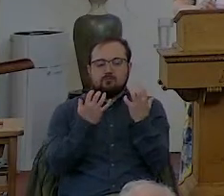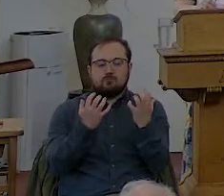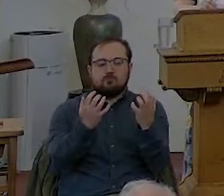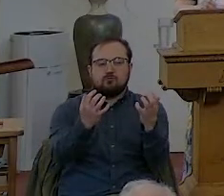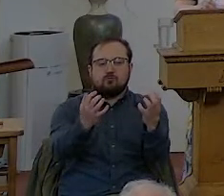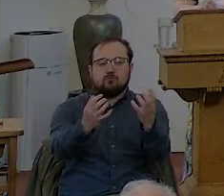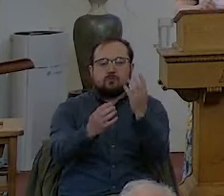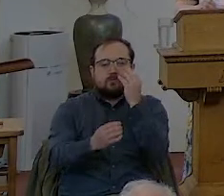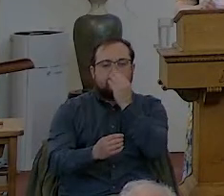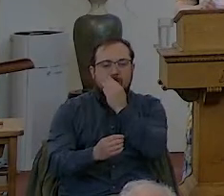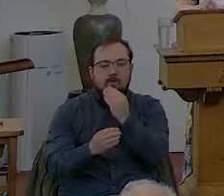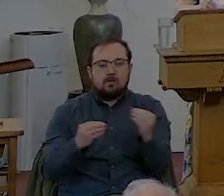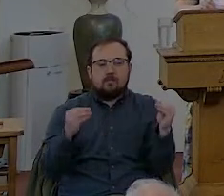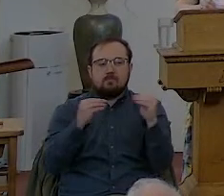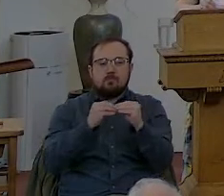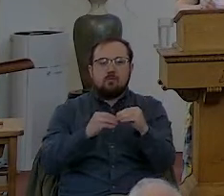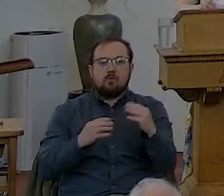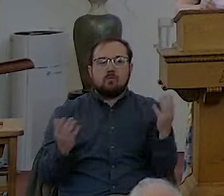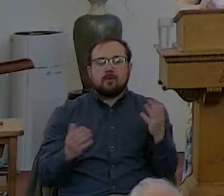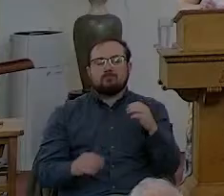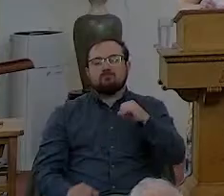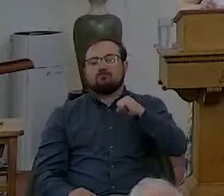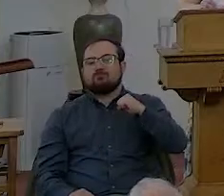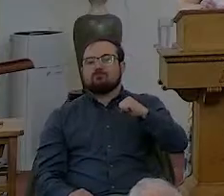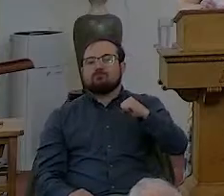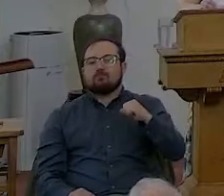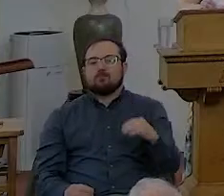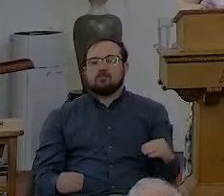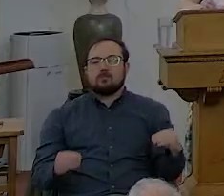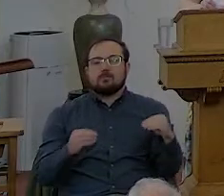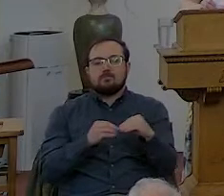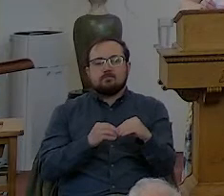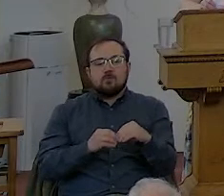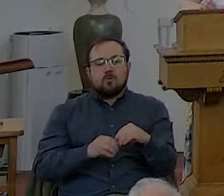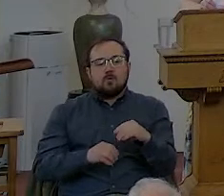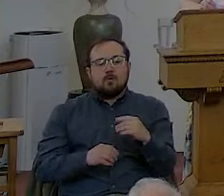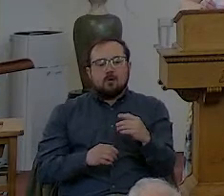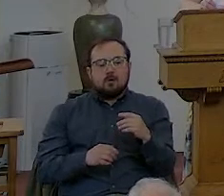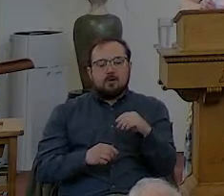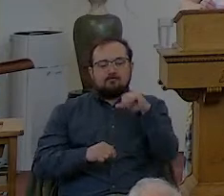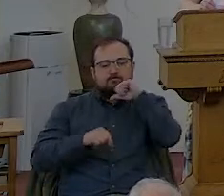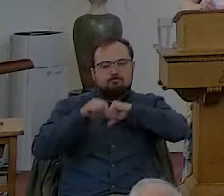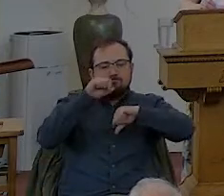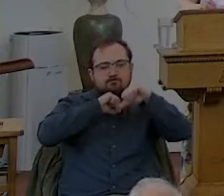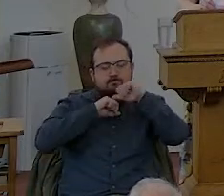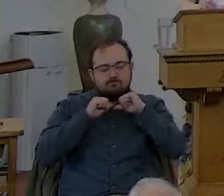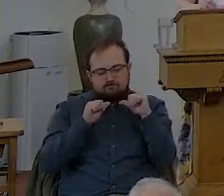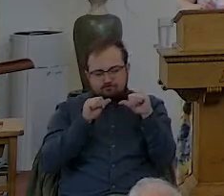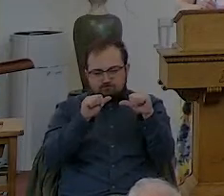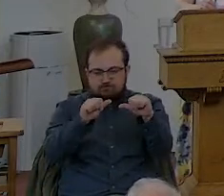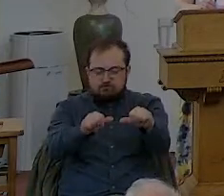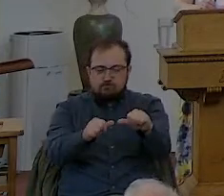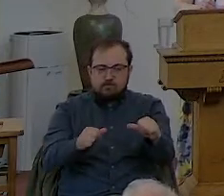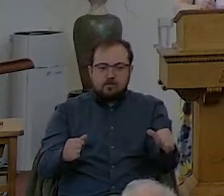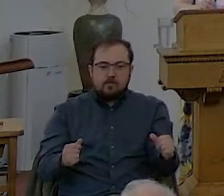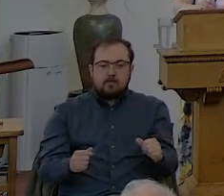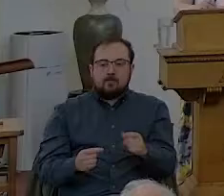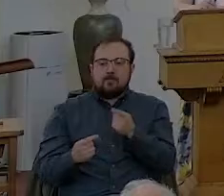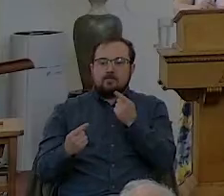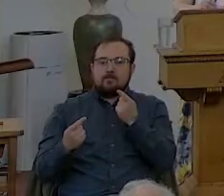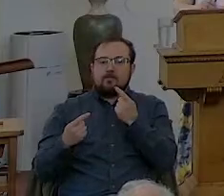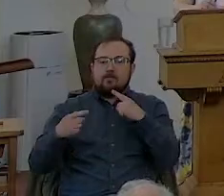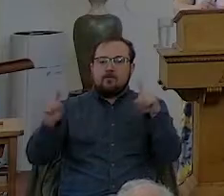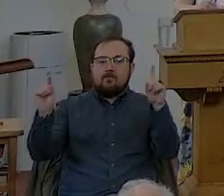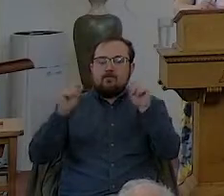somehow more resilient, more adapted to the ever-changing environment, and flourishes because